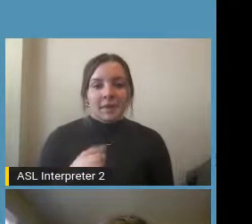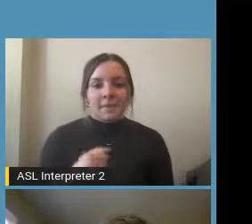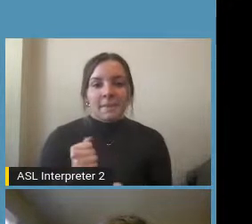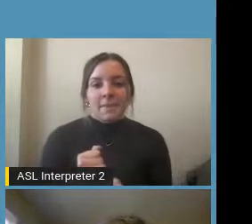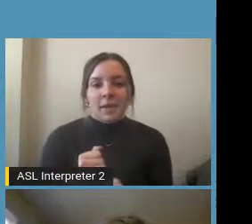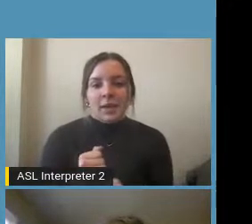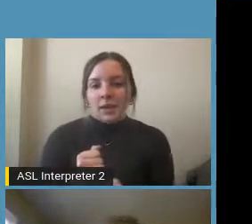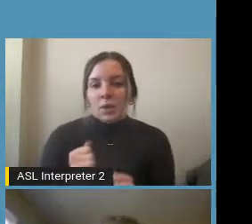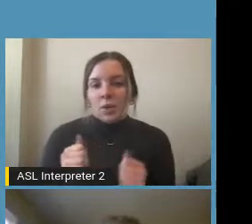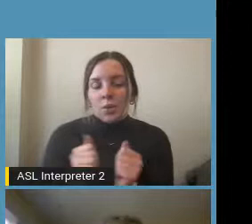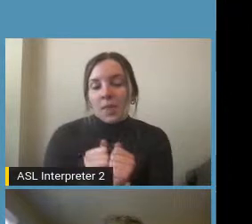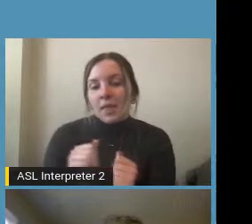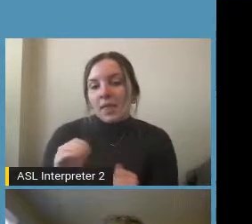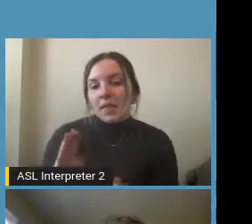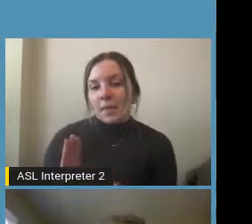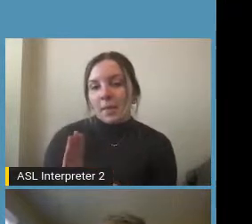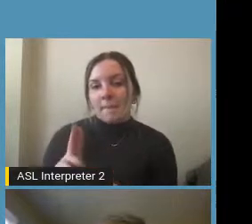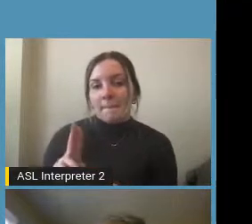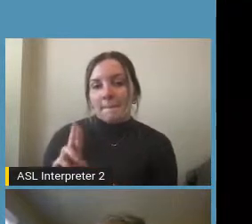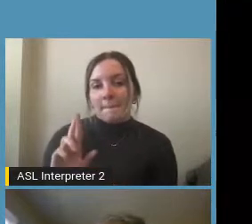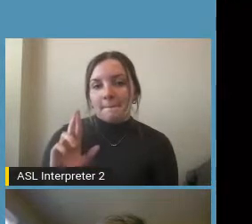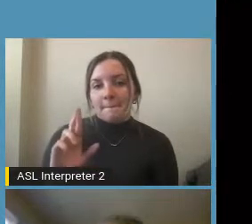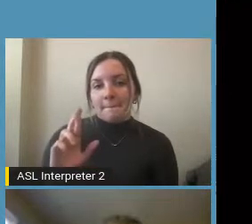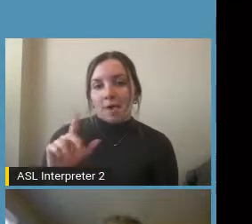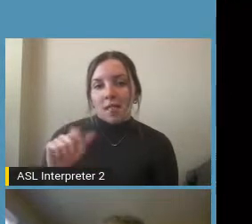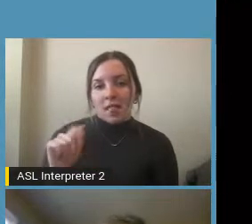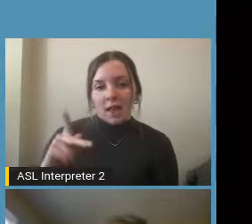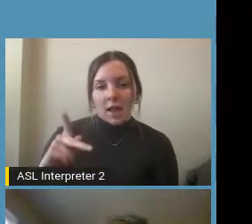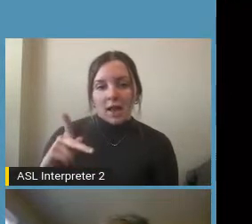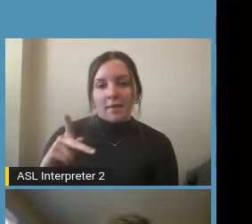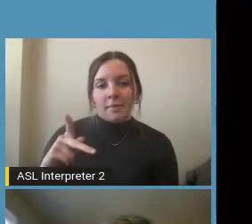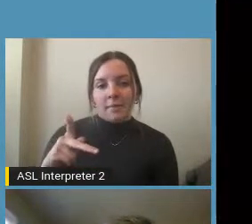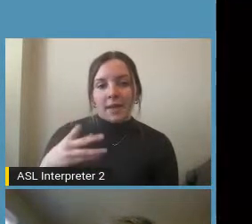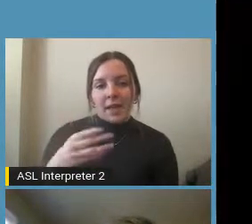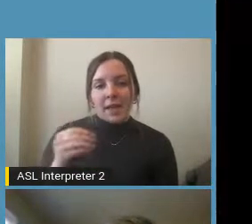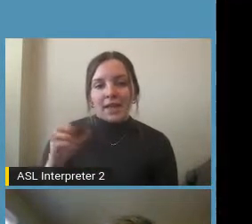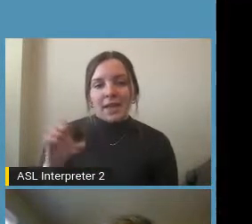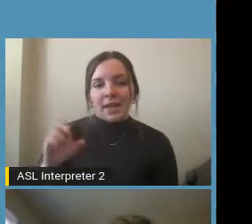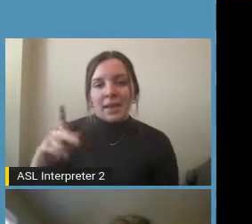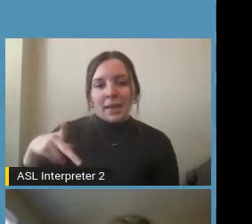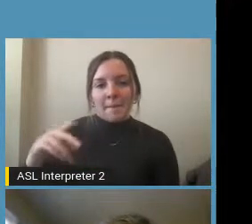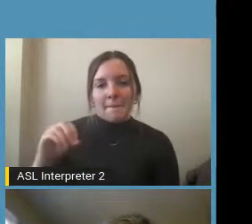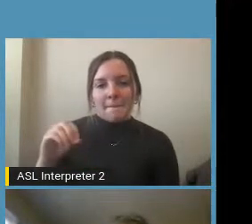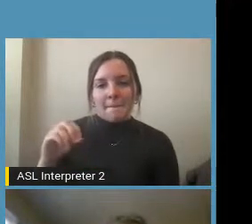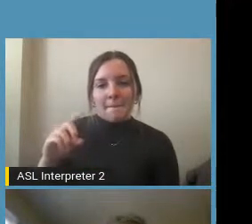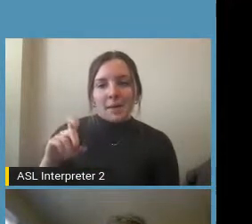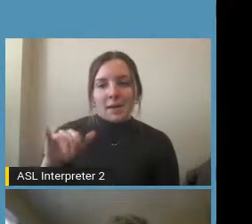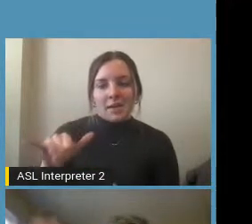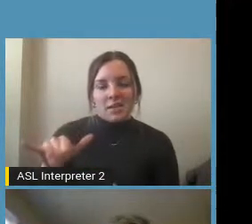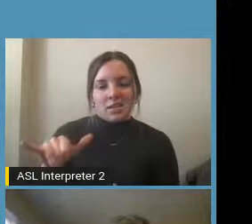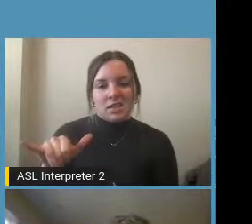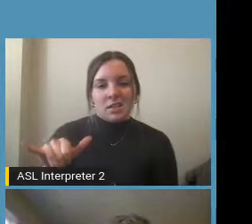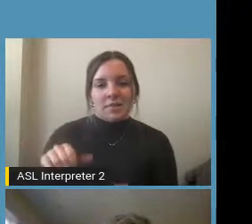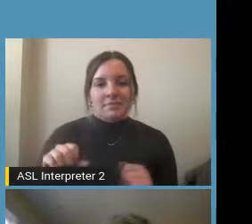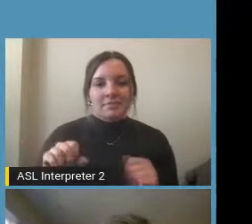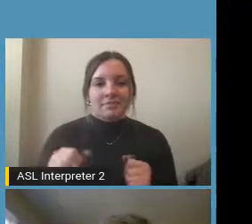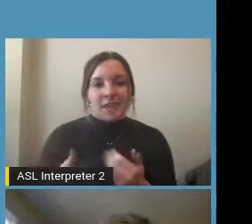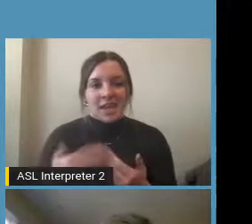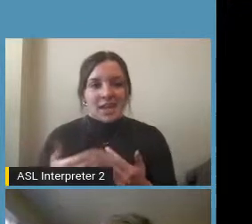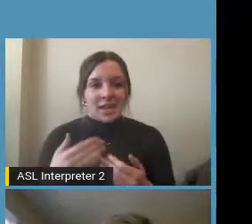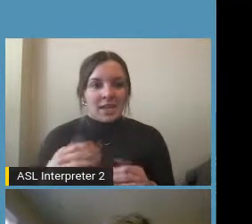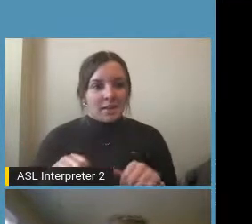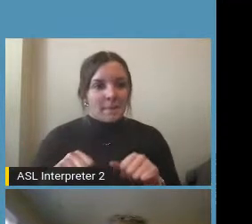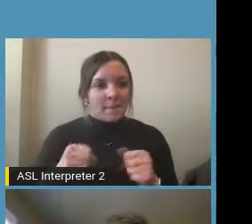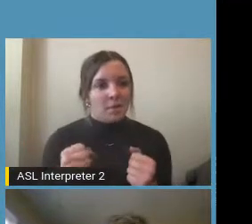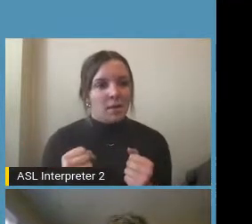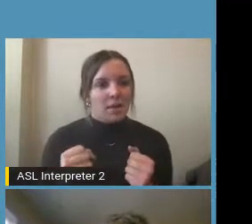was very fragile, probably burlap and epoxy of some sort, but the edges were very, very, very fragile, and